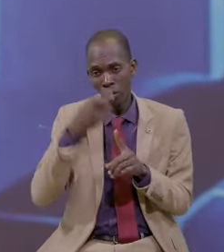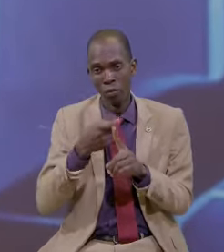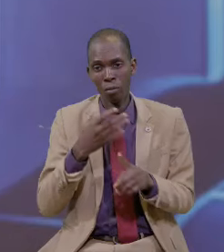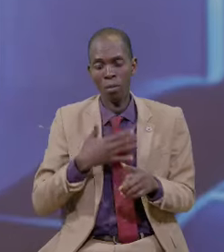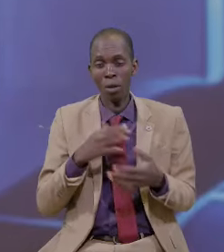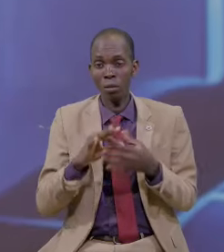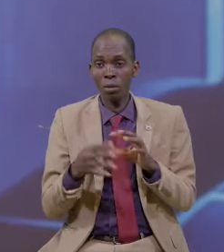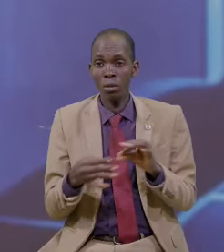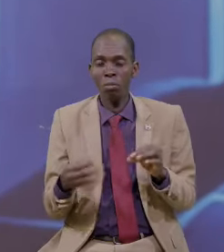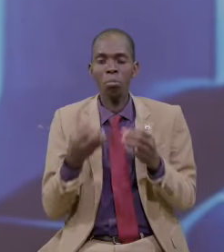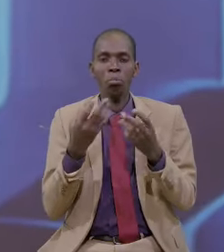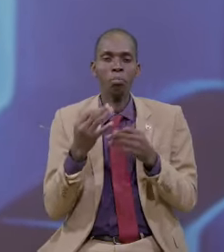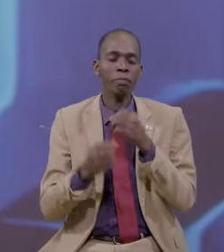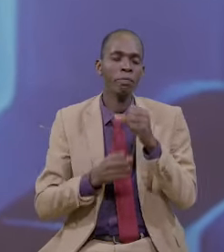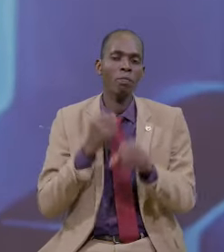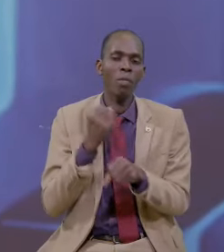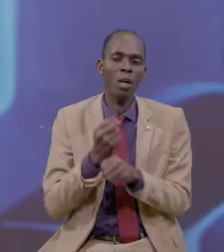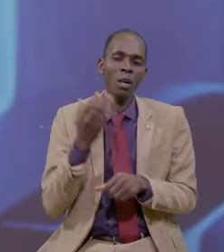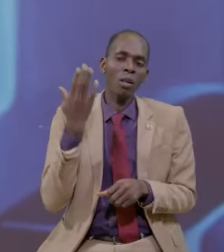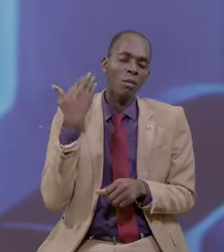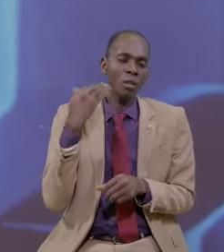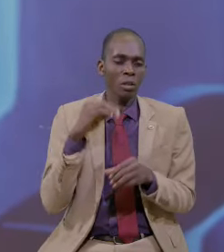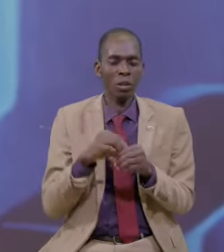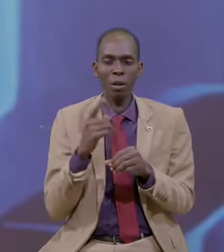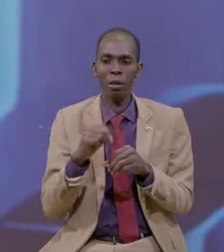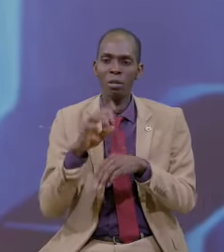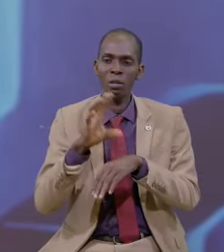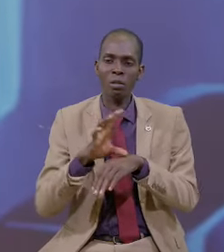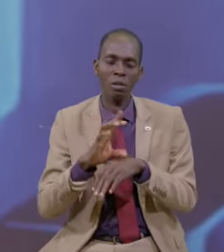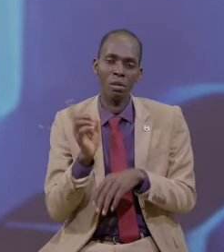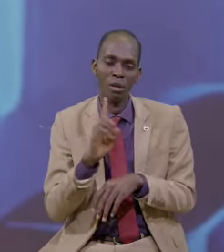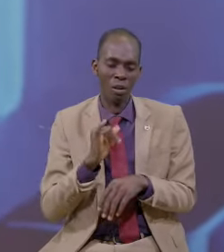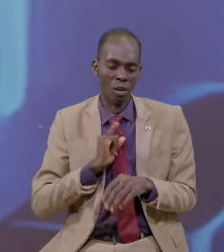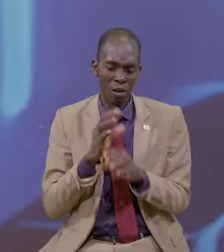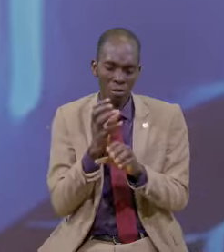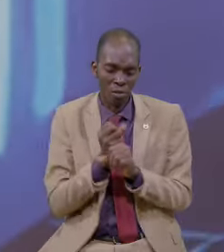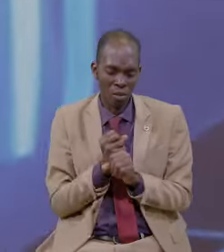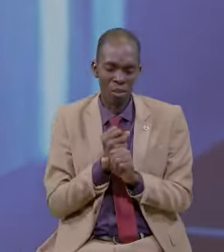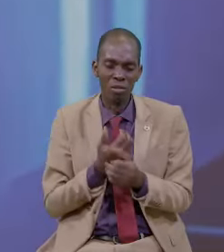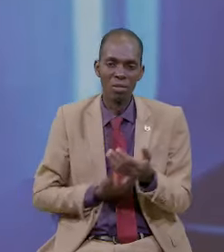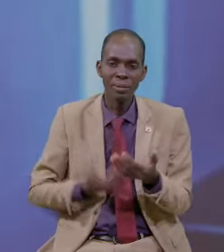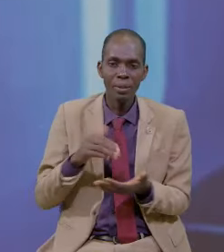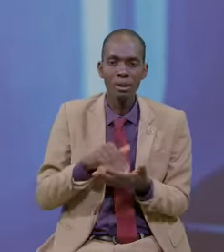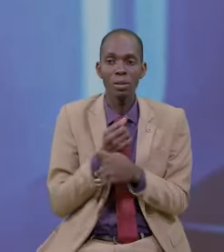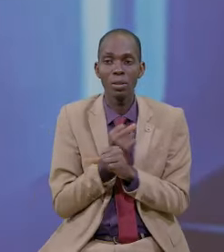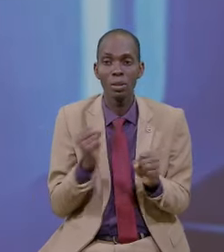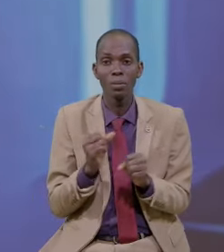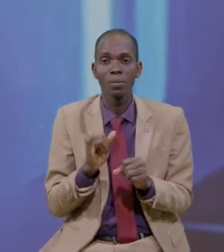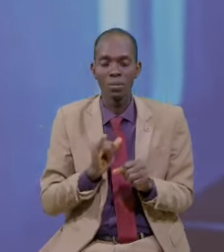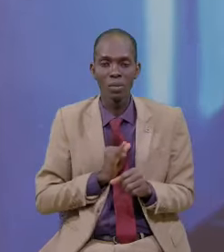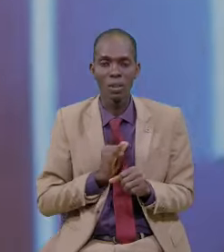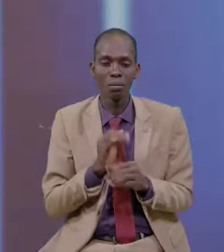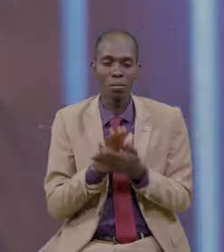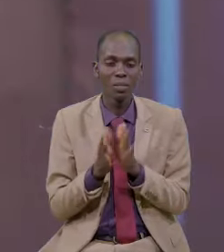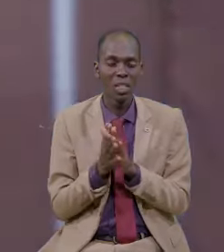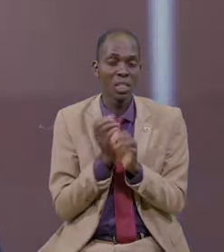Many years ago, in the church where I got born again, I got saved. And I